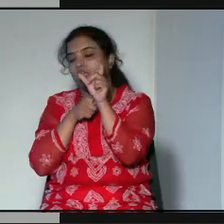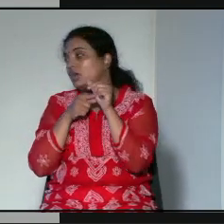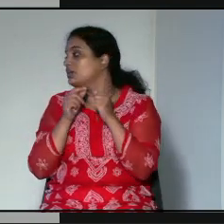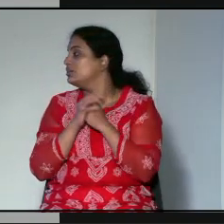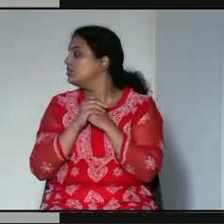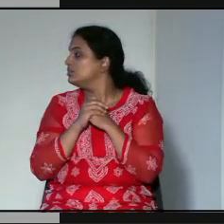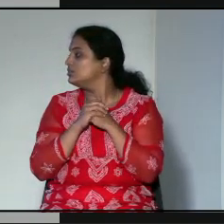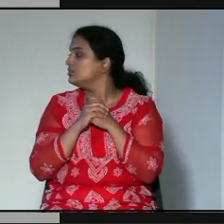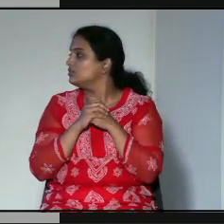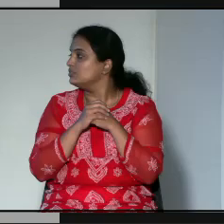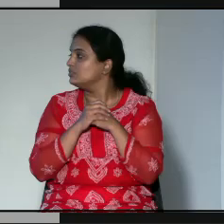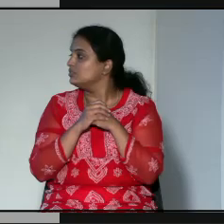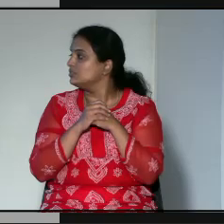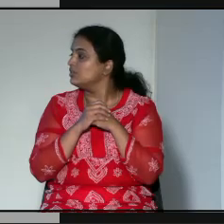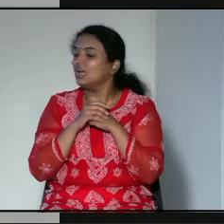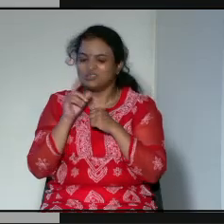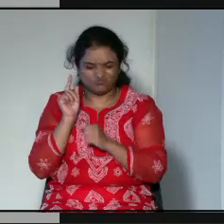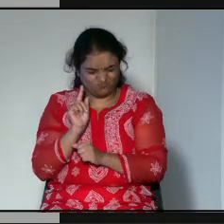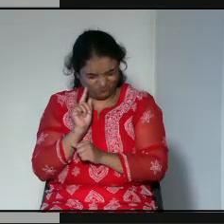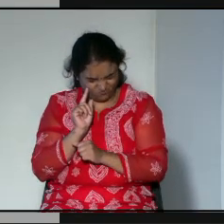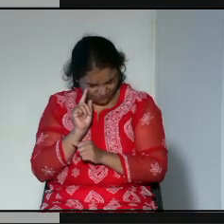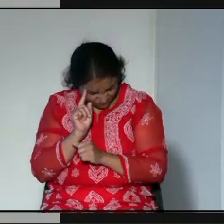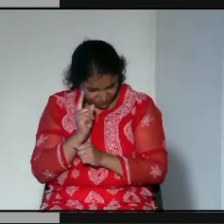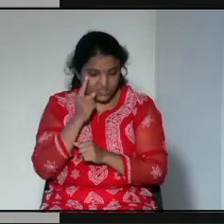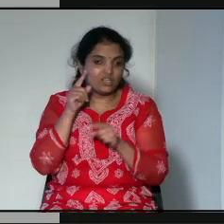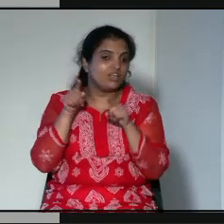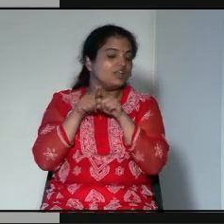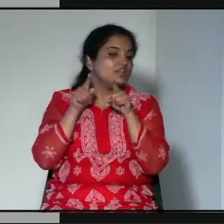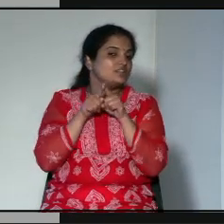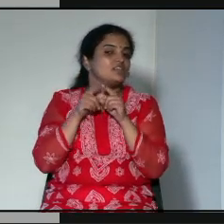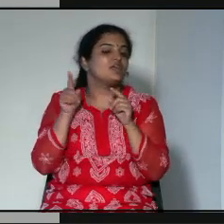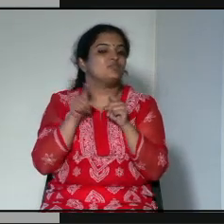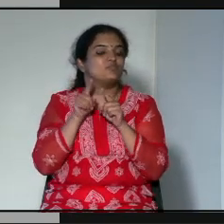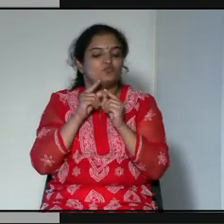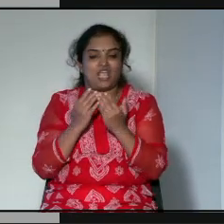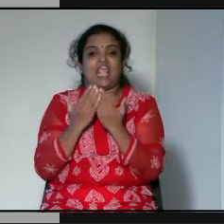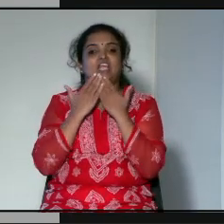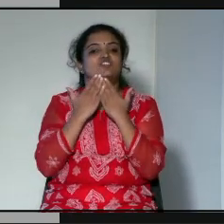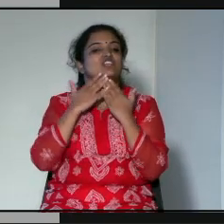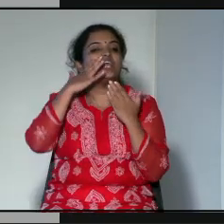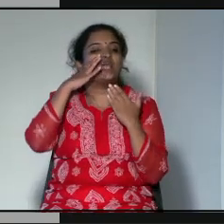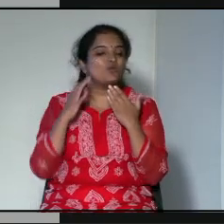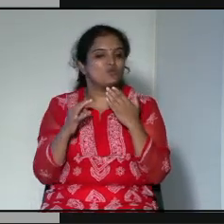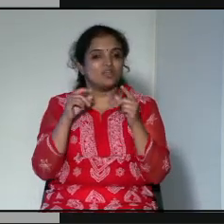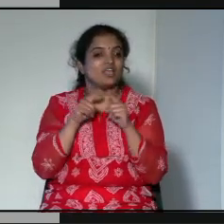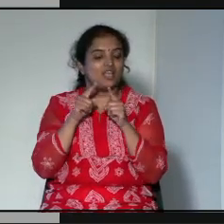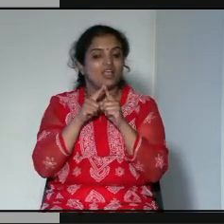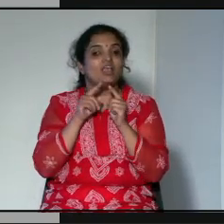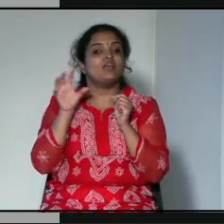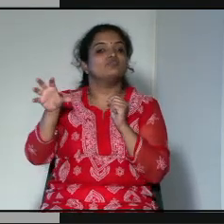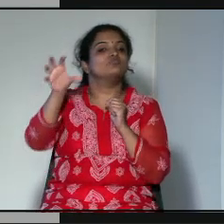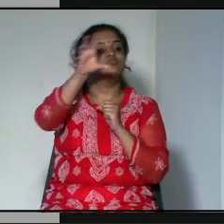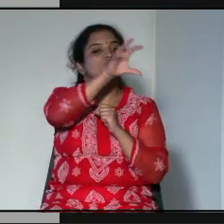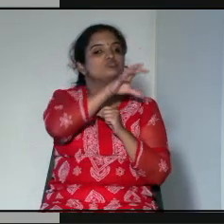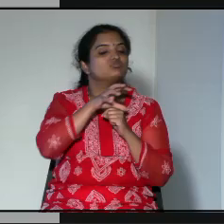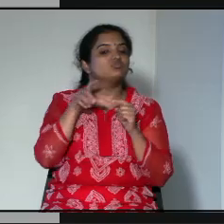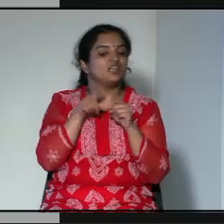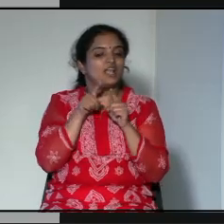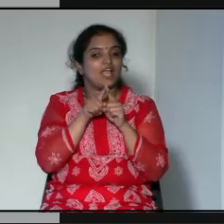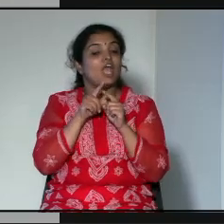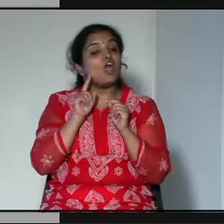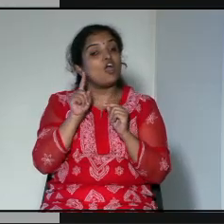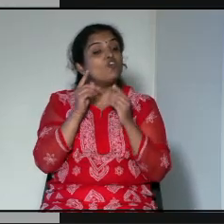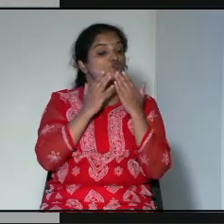broader literacy movement that, at its peak period of activity, ran 8 school units, a creche, a library, and a